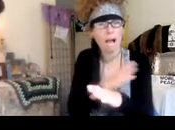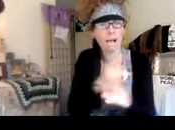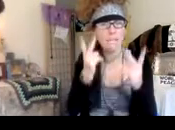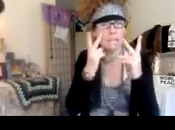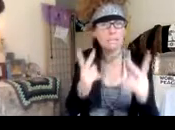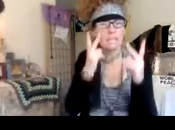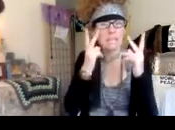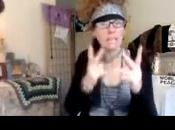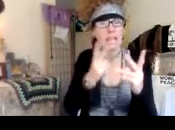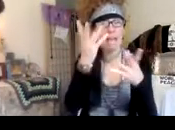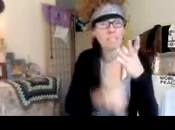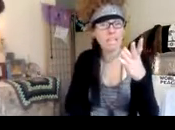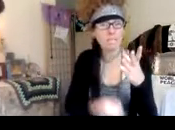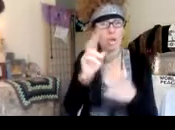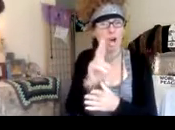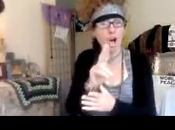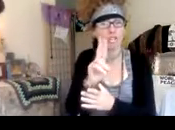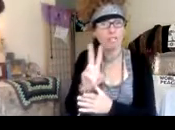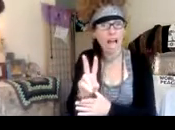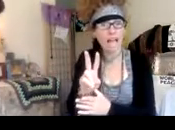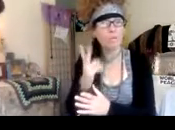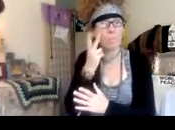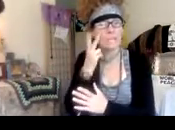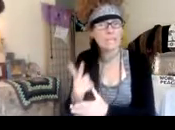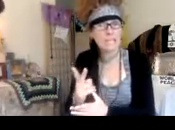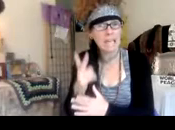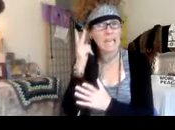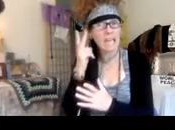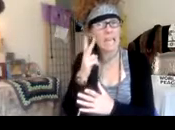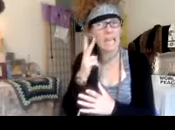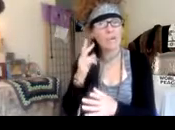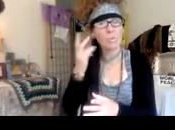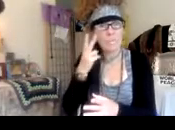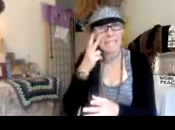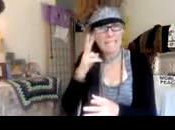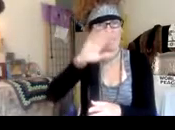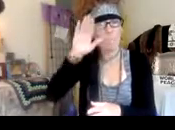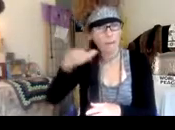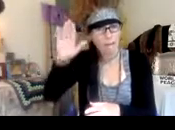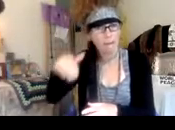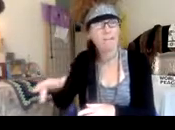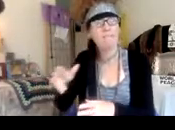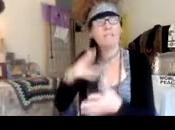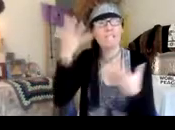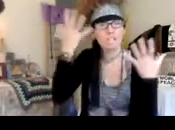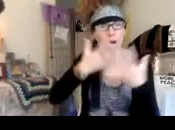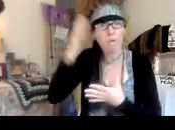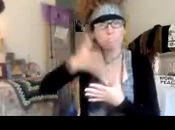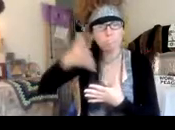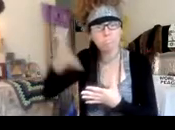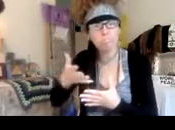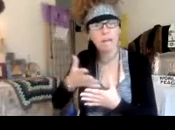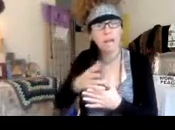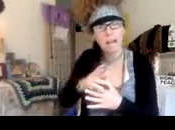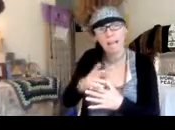invisible ultraviolet. You can see a dark hole in the center, you can see these strobing waves coming out of it, and you can see this notch cut out of the side